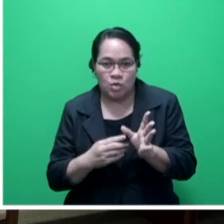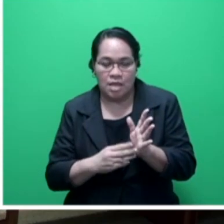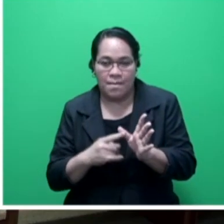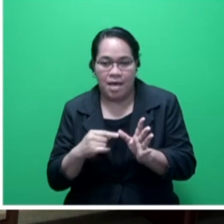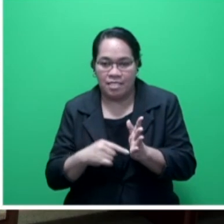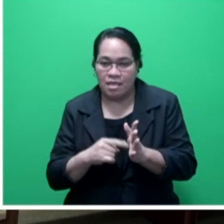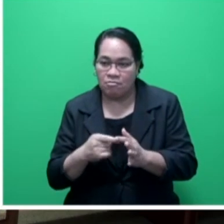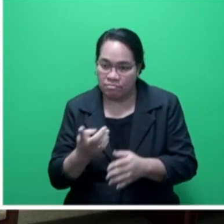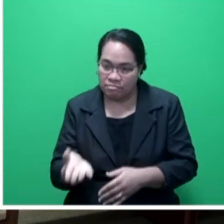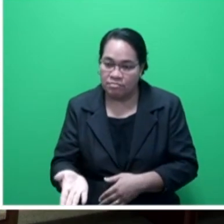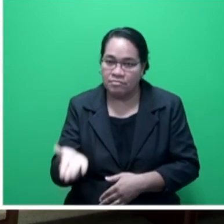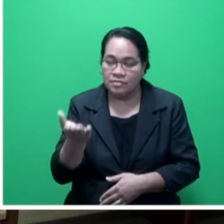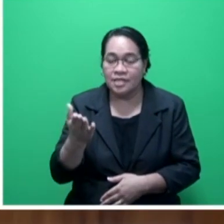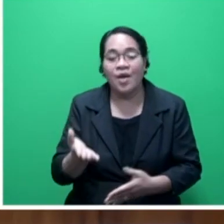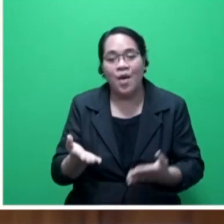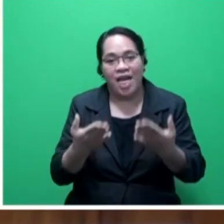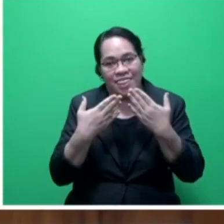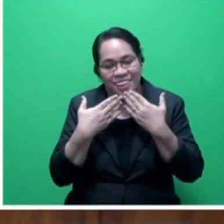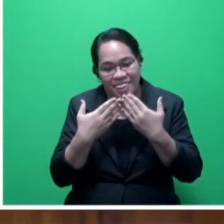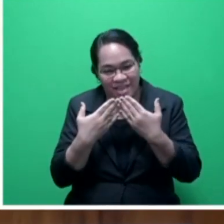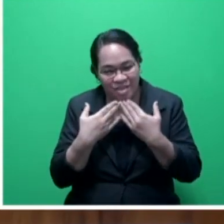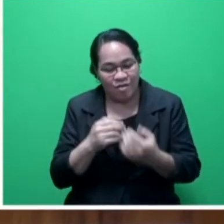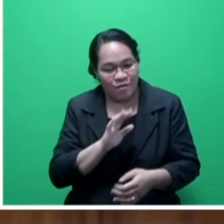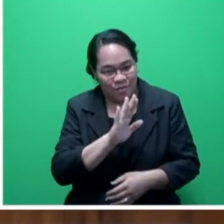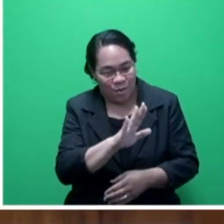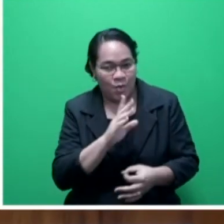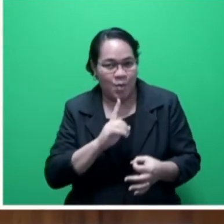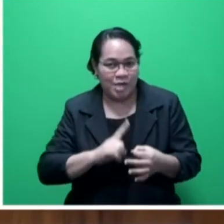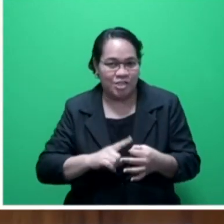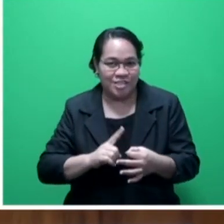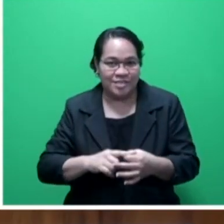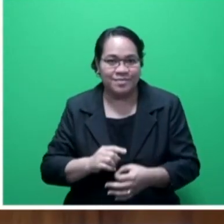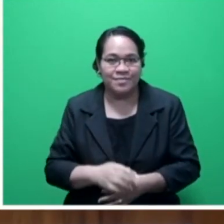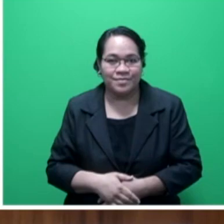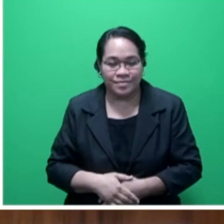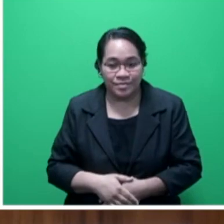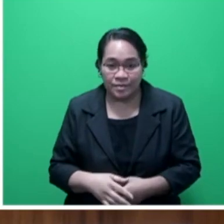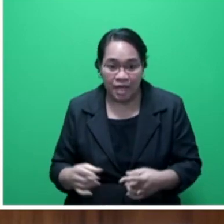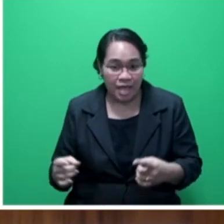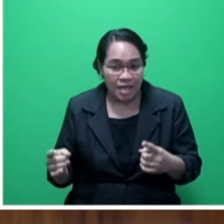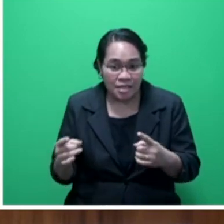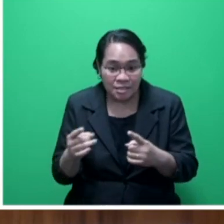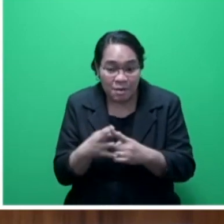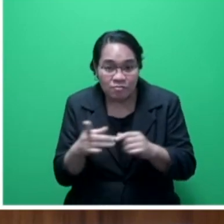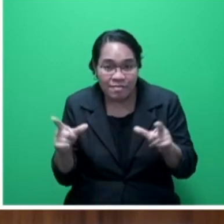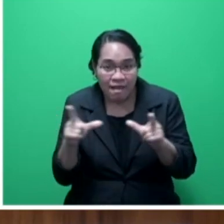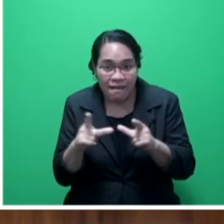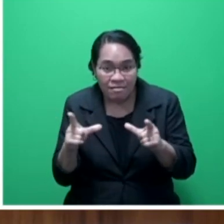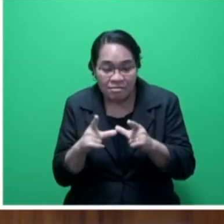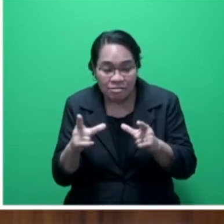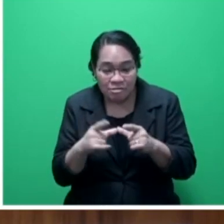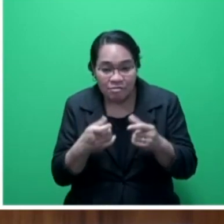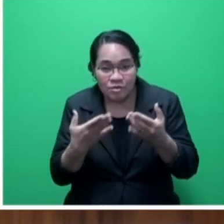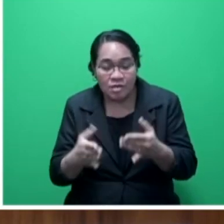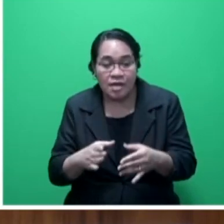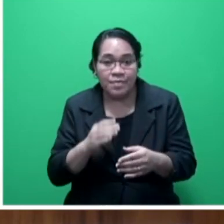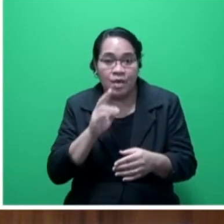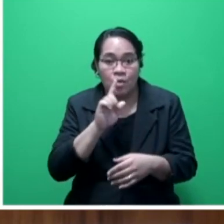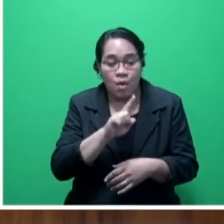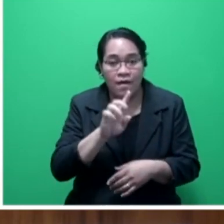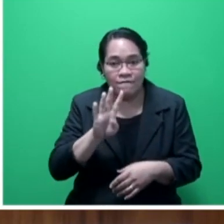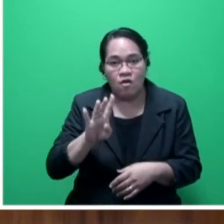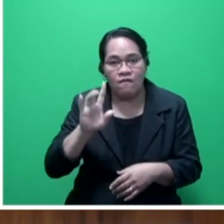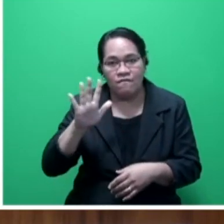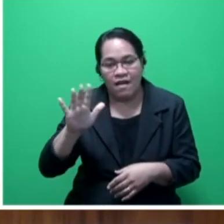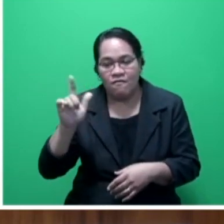Thank you, Mr. Speaker, sir, and thank the Honourable Member for his question. Special Prospecting License SPL number 1451 was granted